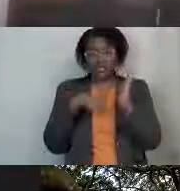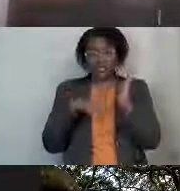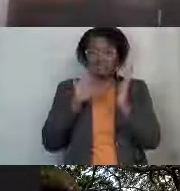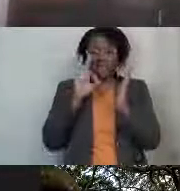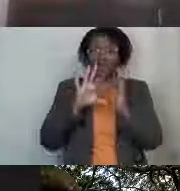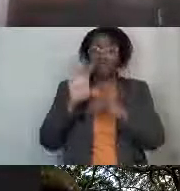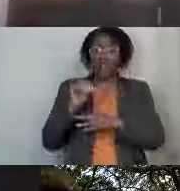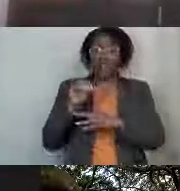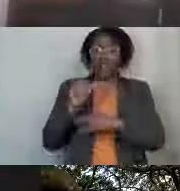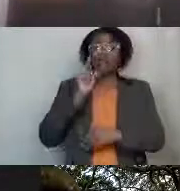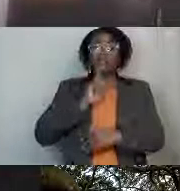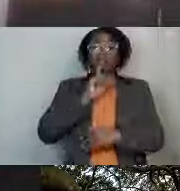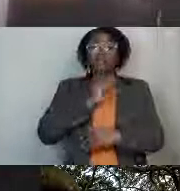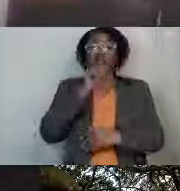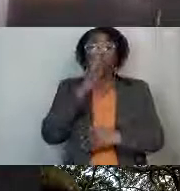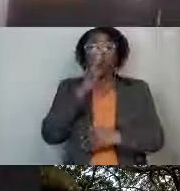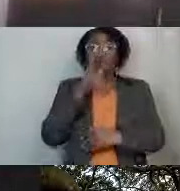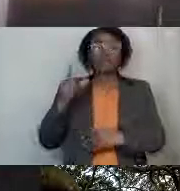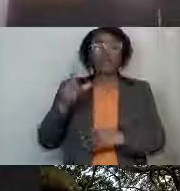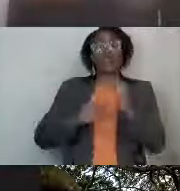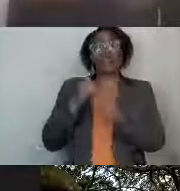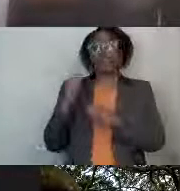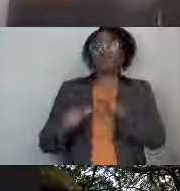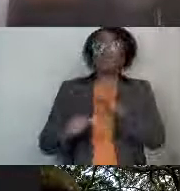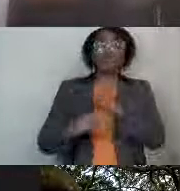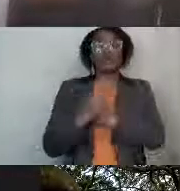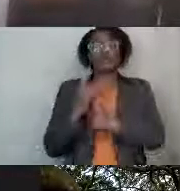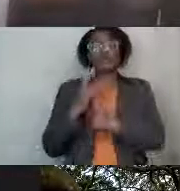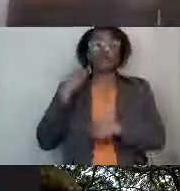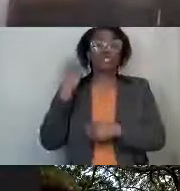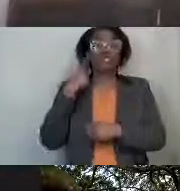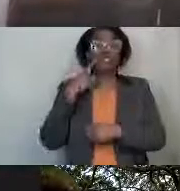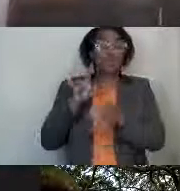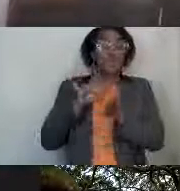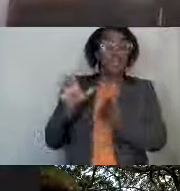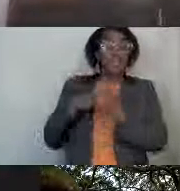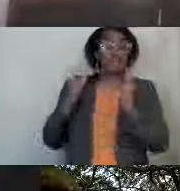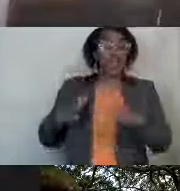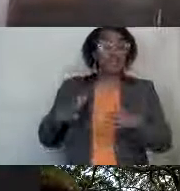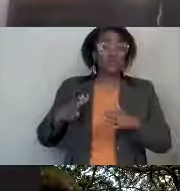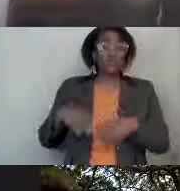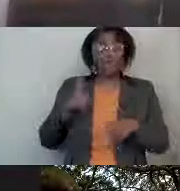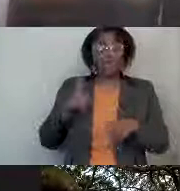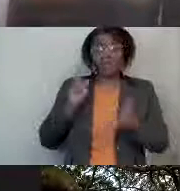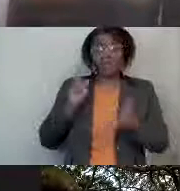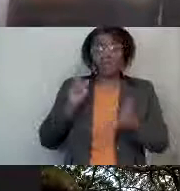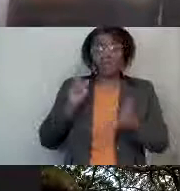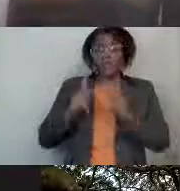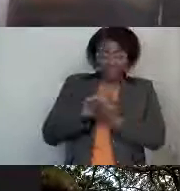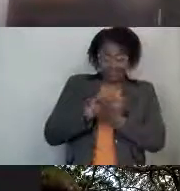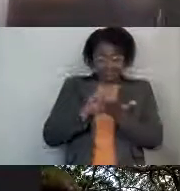single mothers are the most at risk of evictions right now. We also know that the low-wage workers that really